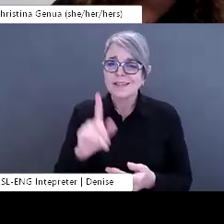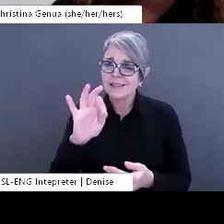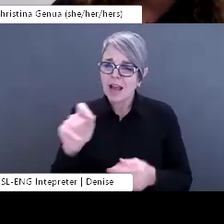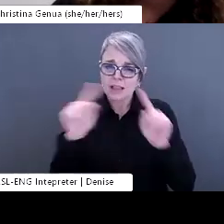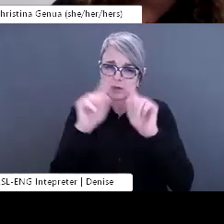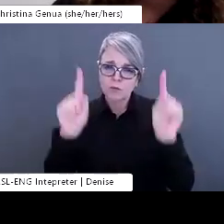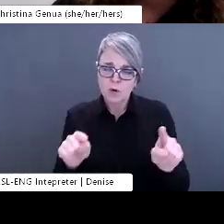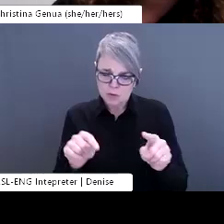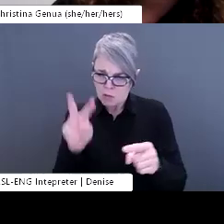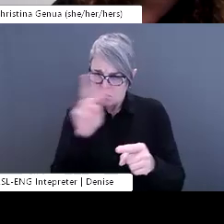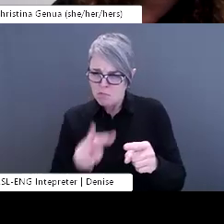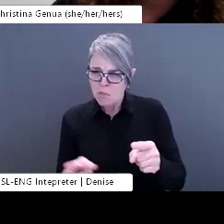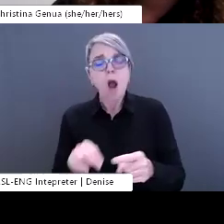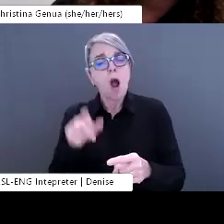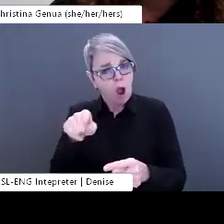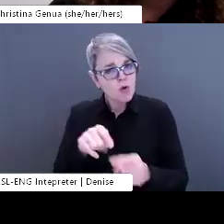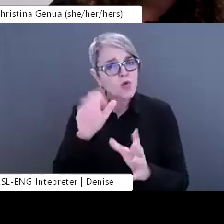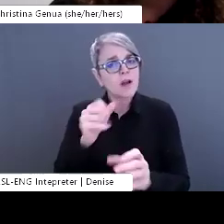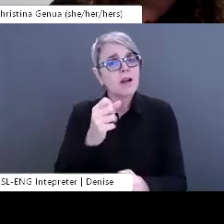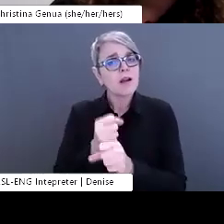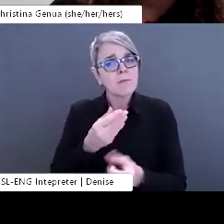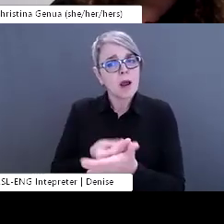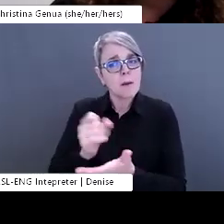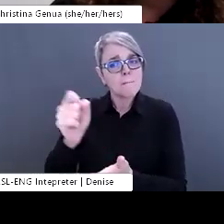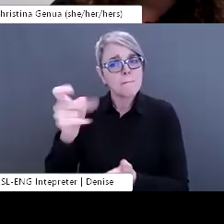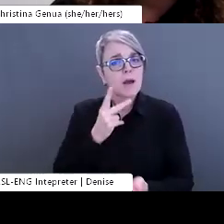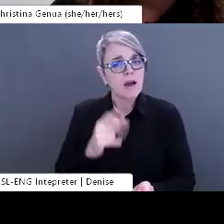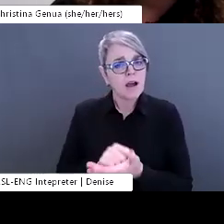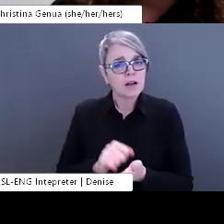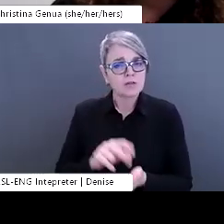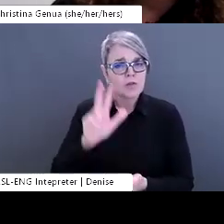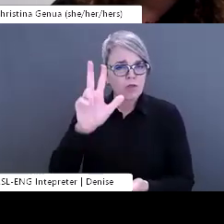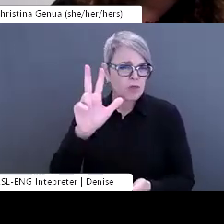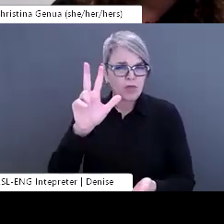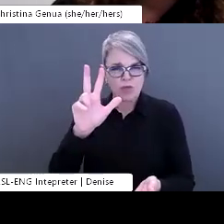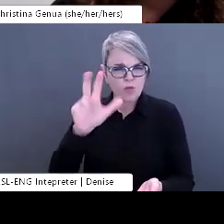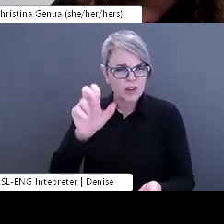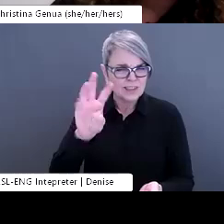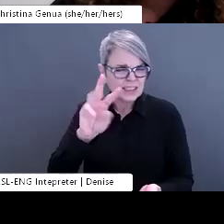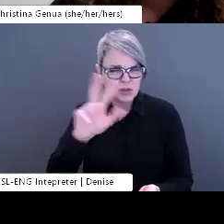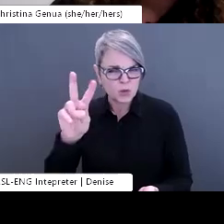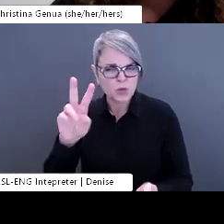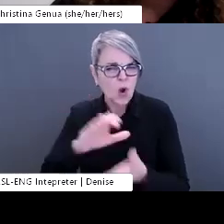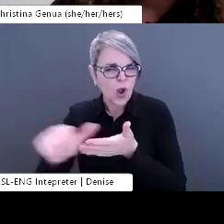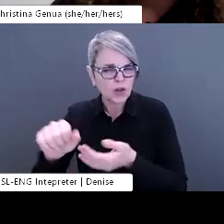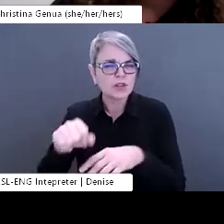of $362 and change. So to claim this refund, let's fill out this form.